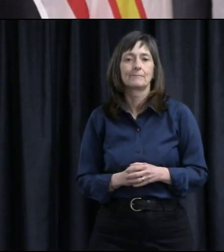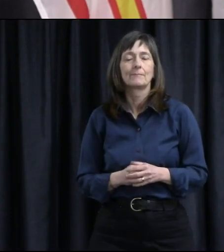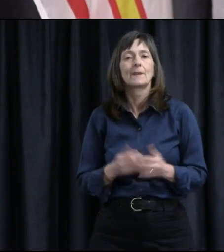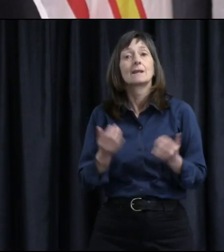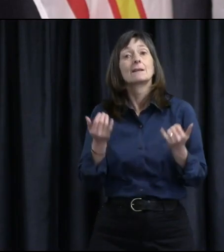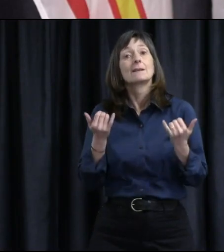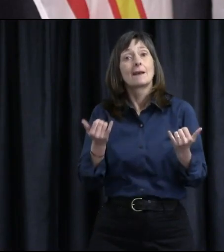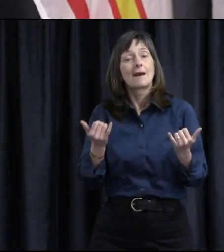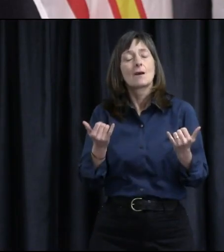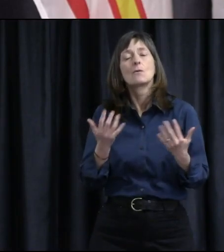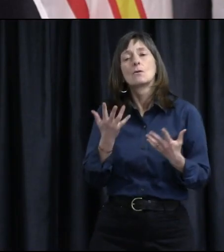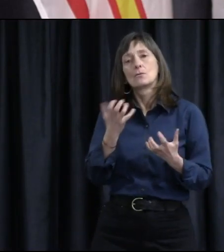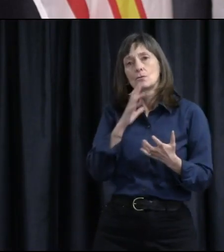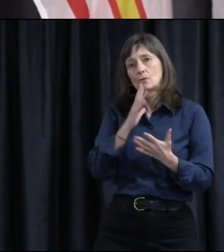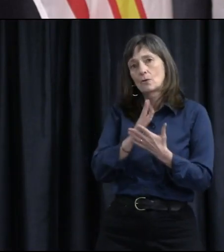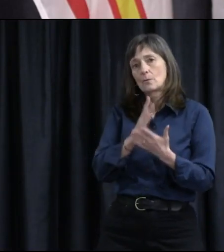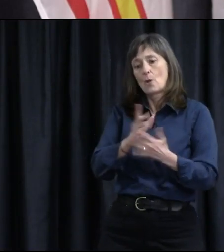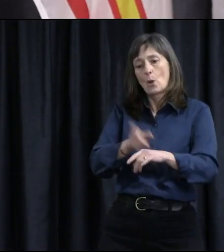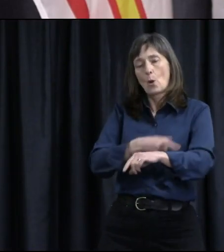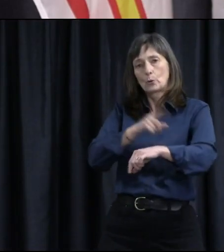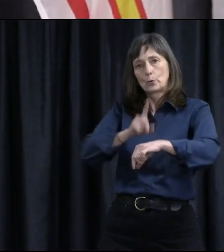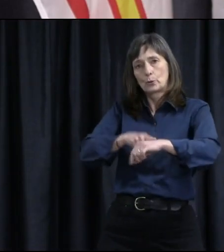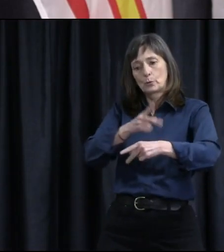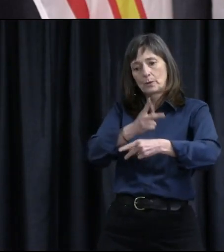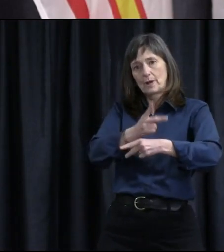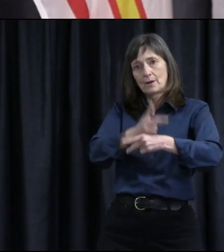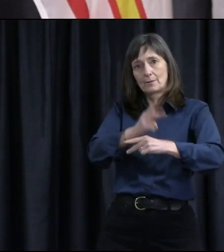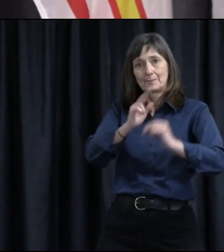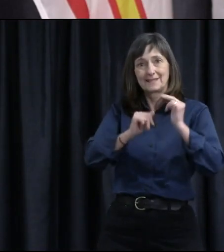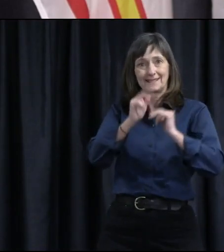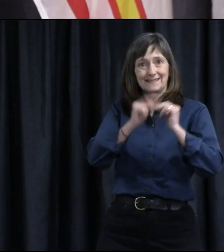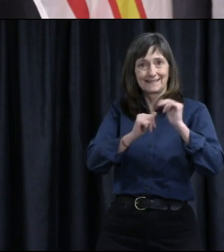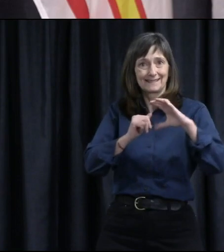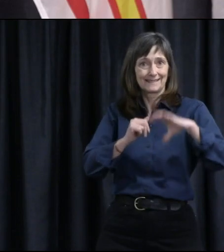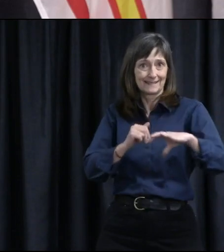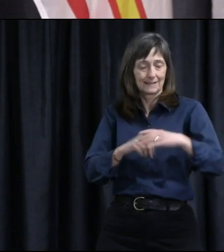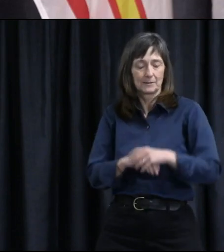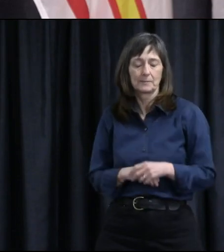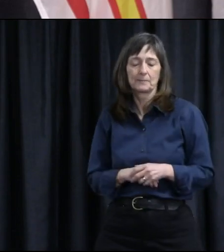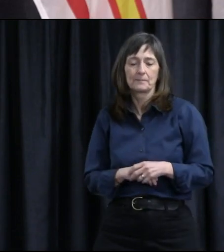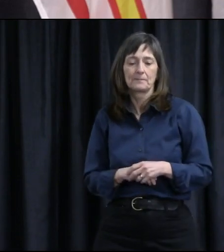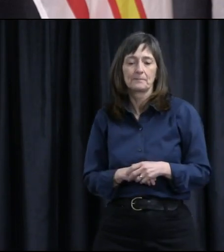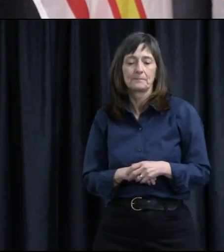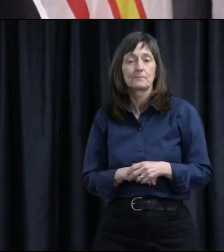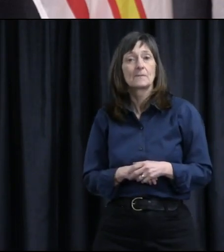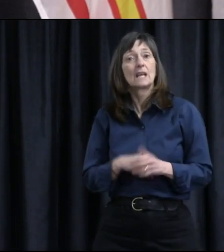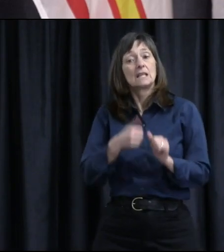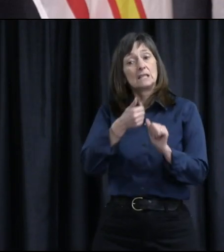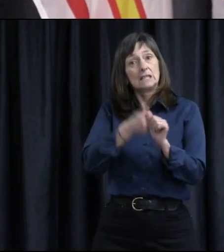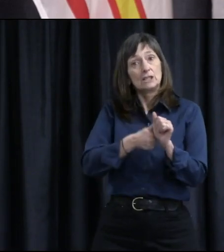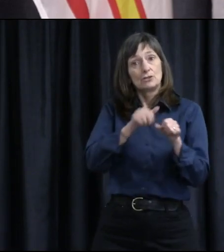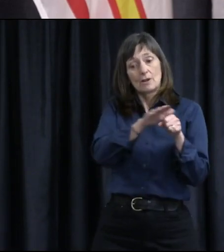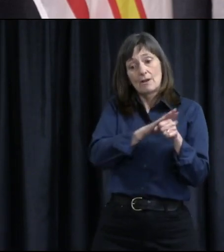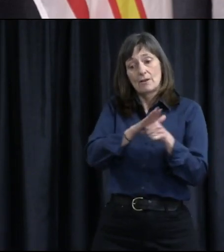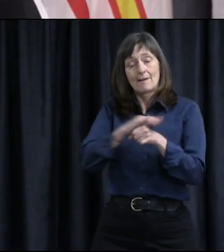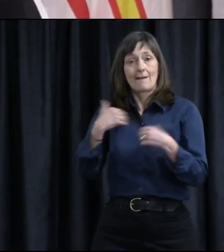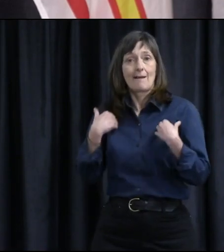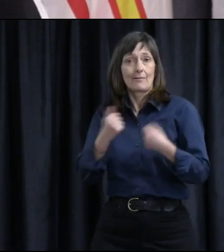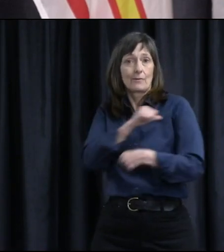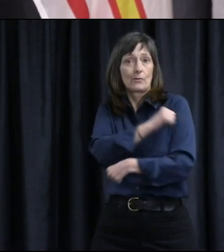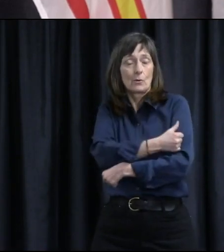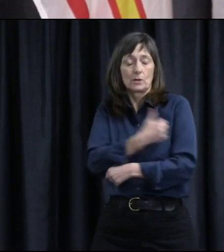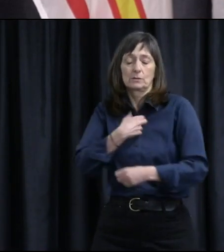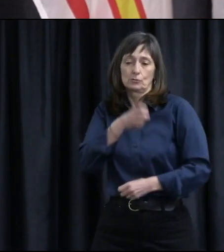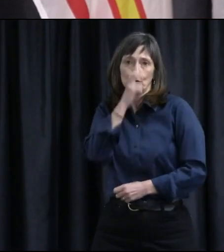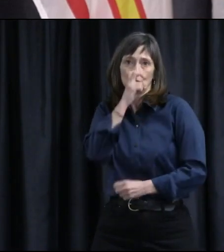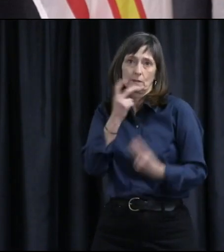about visiting long-term care facilities. Each of the regional health authorities have in place strict visitation